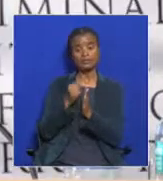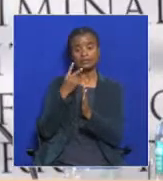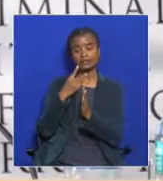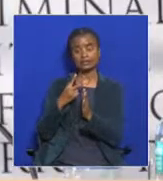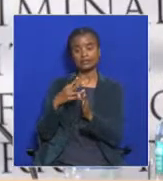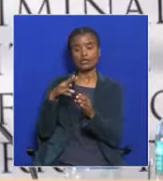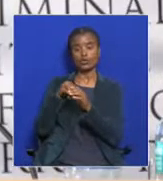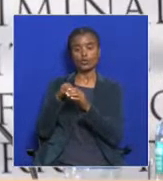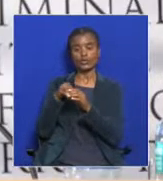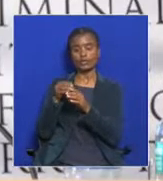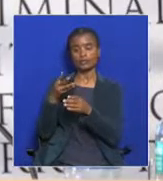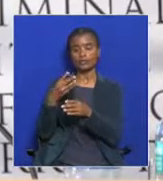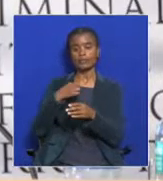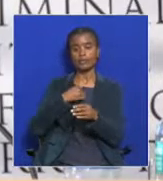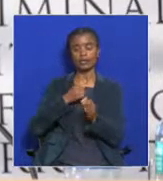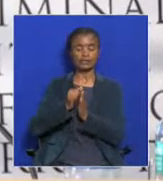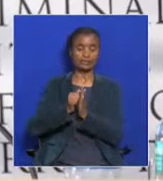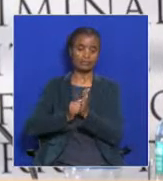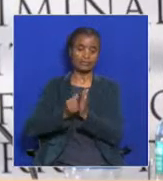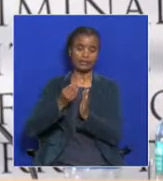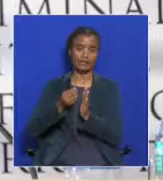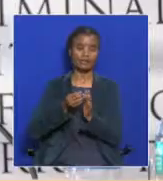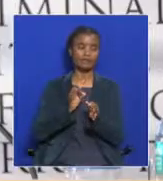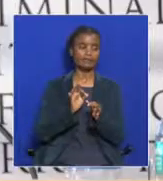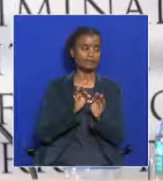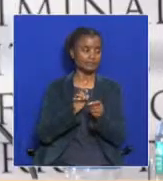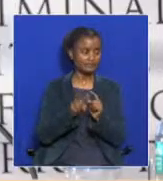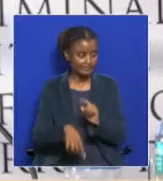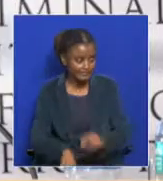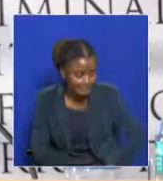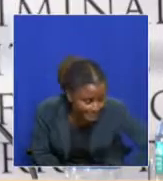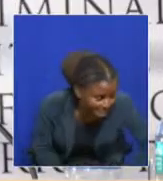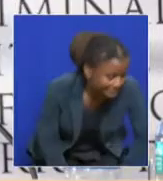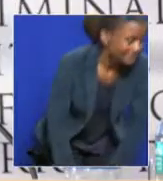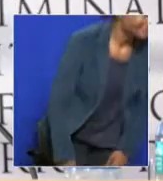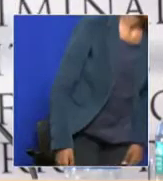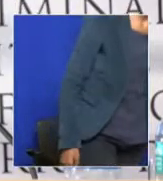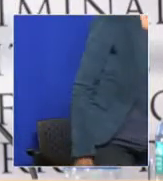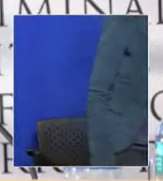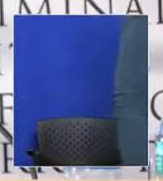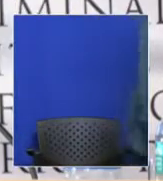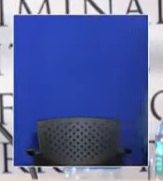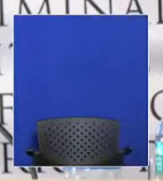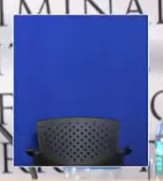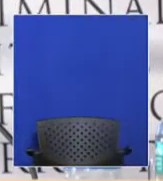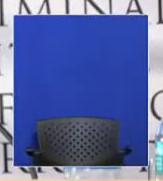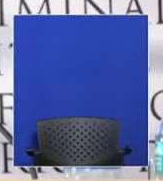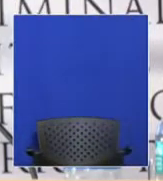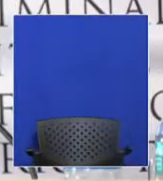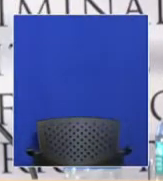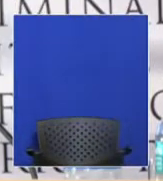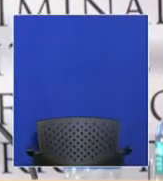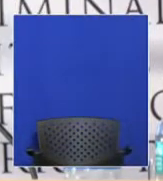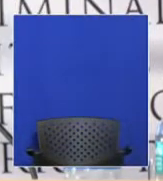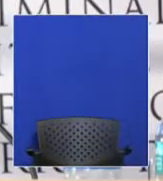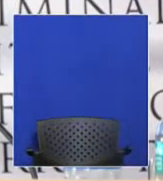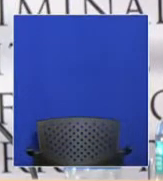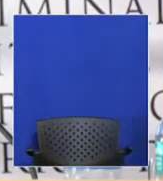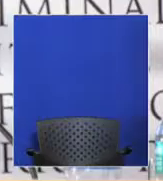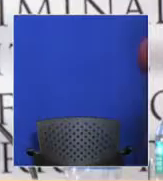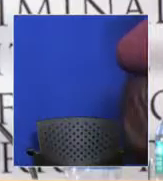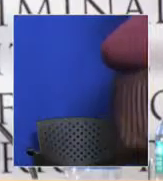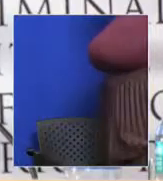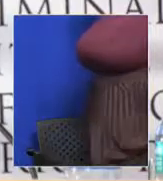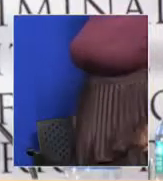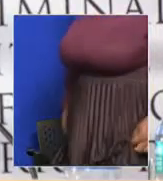statements. These statements here, especially investigating the theft of over 200 million rand worth of drugs, and now to tell the country that